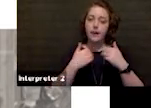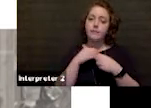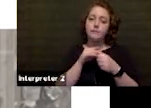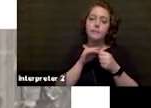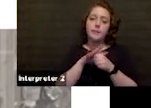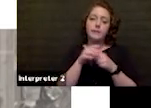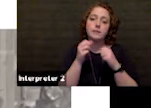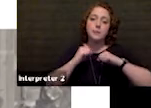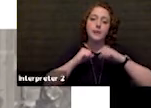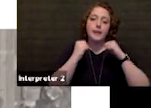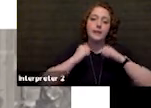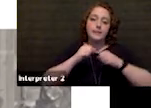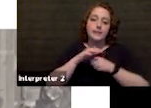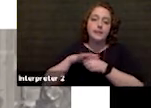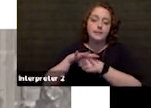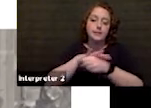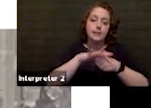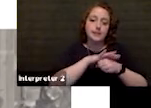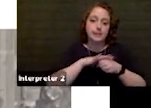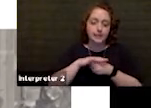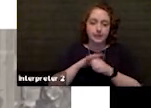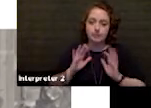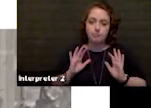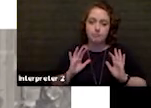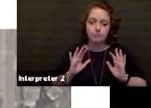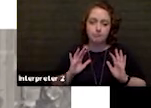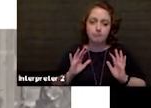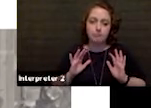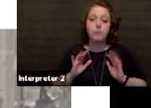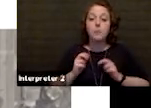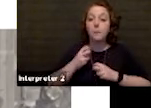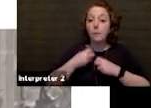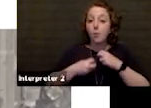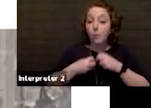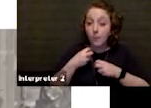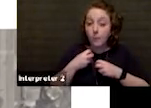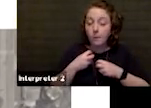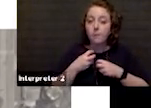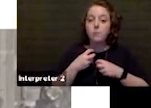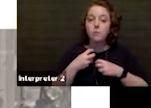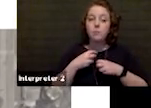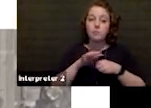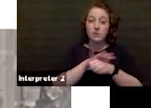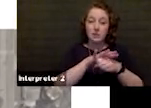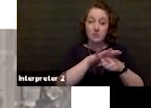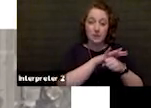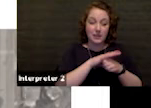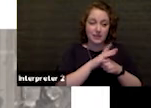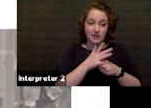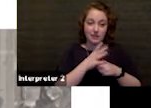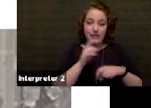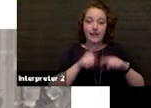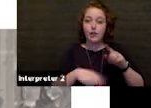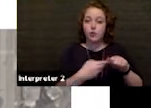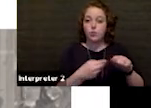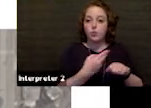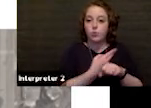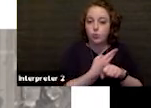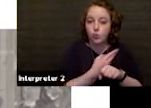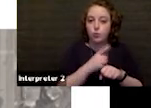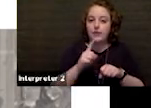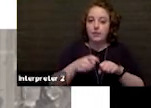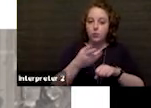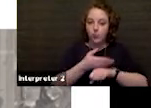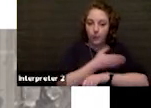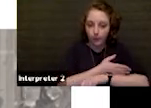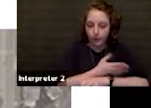space. Space is our problem. It's the use of the spaces that we have and improving those spaces. Okay,